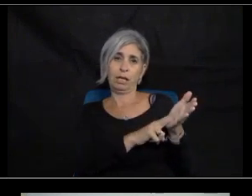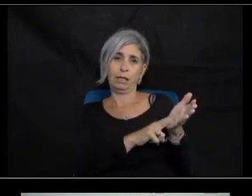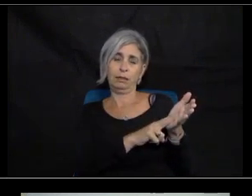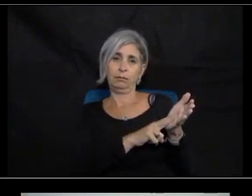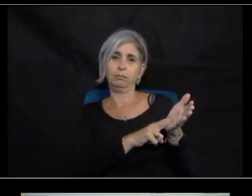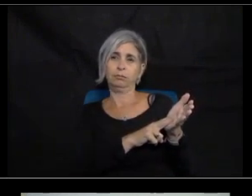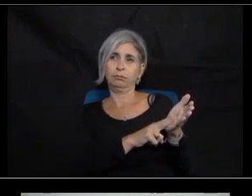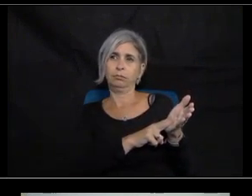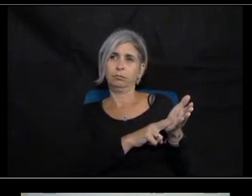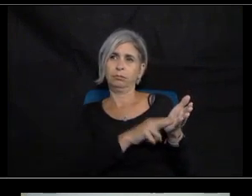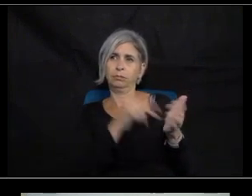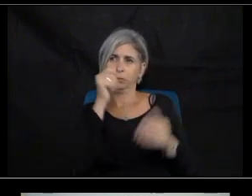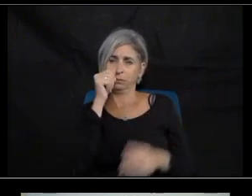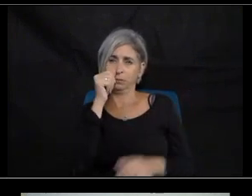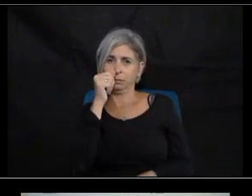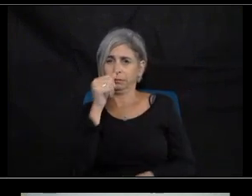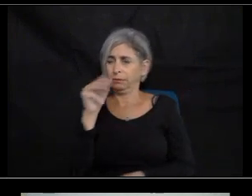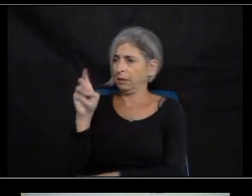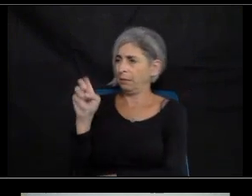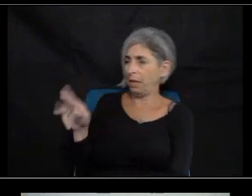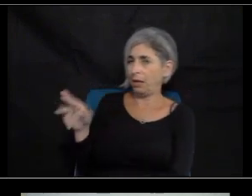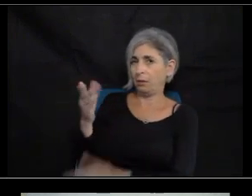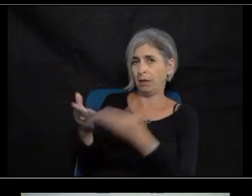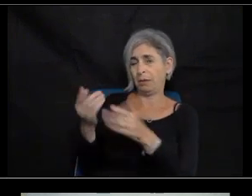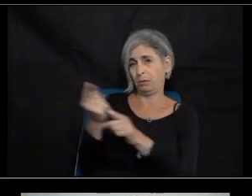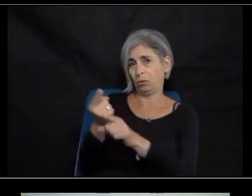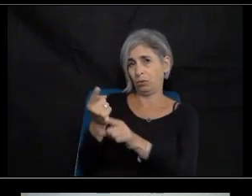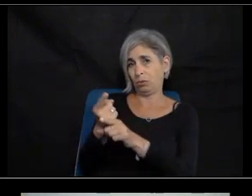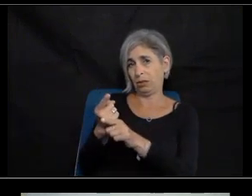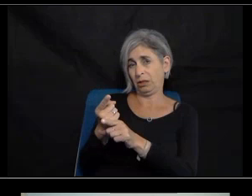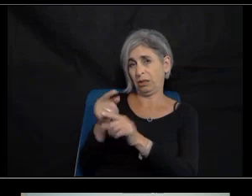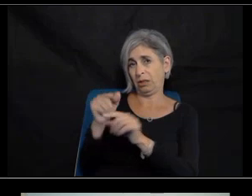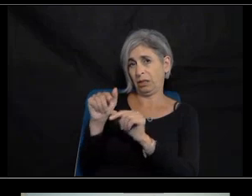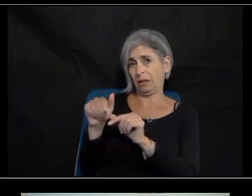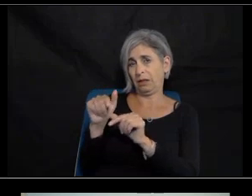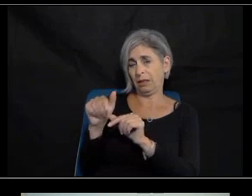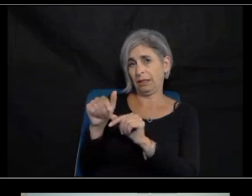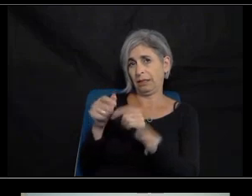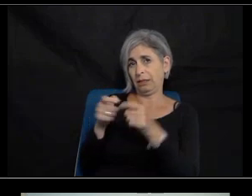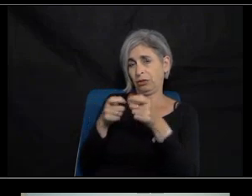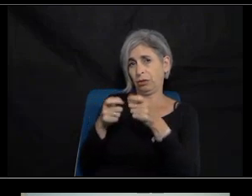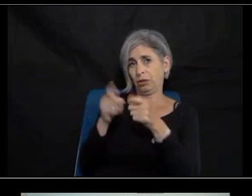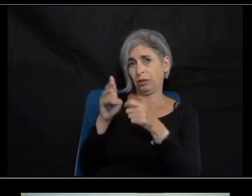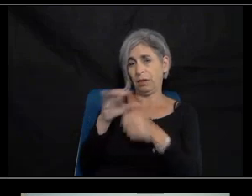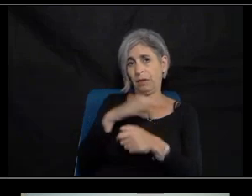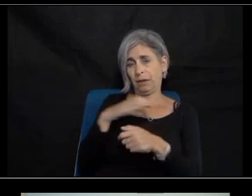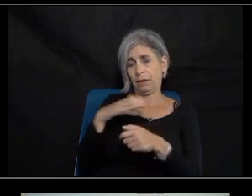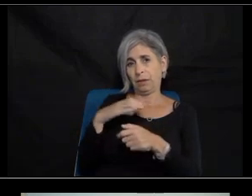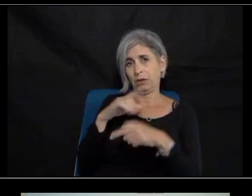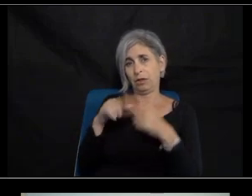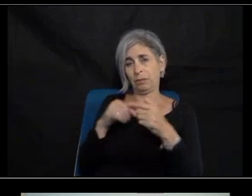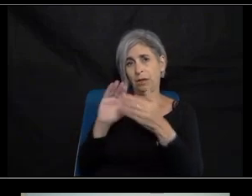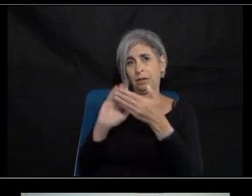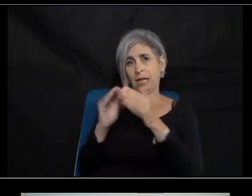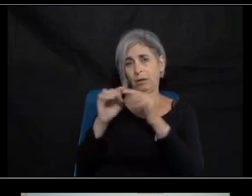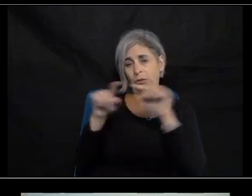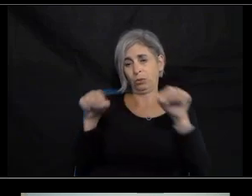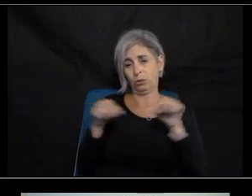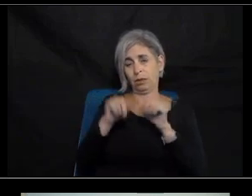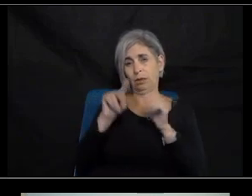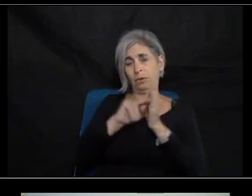easements. Mayor, it may be appropriate in light of the earlier direction by the commission regarding the Town Square